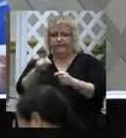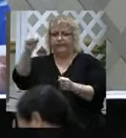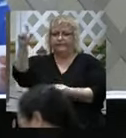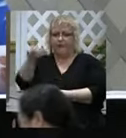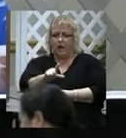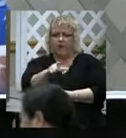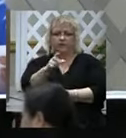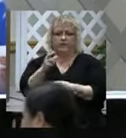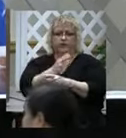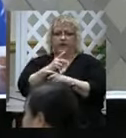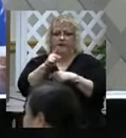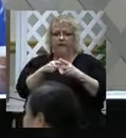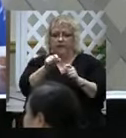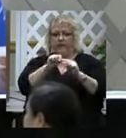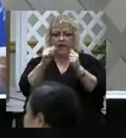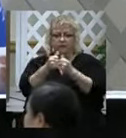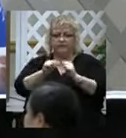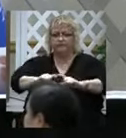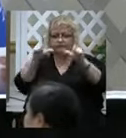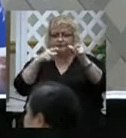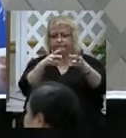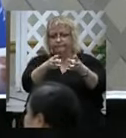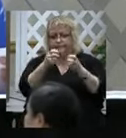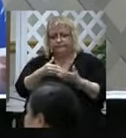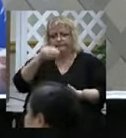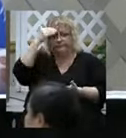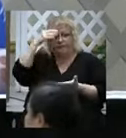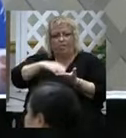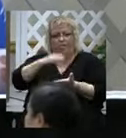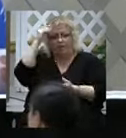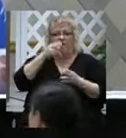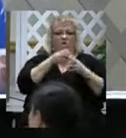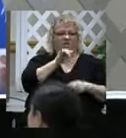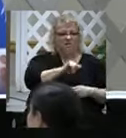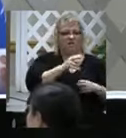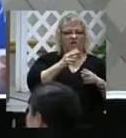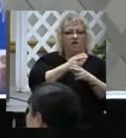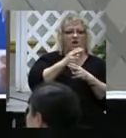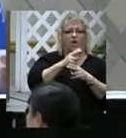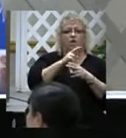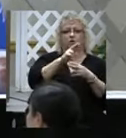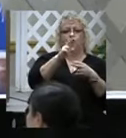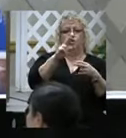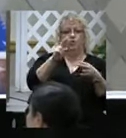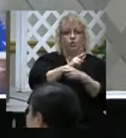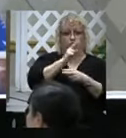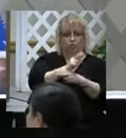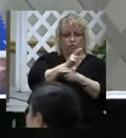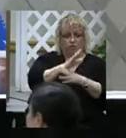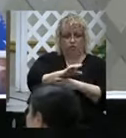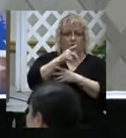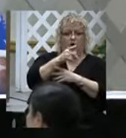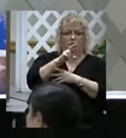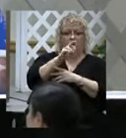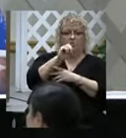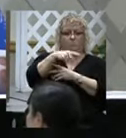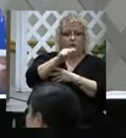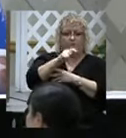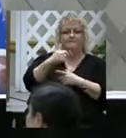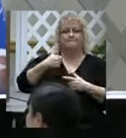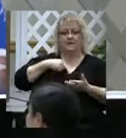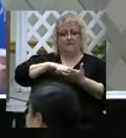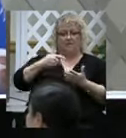and learn something about the agency or the services you provide. So I'm calling those user-prompted documents. So it's prompted by the